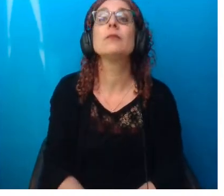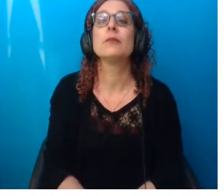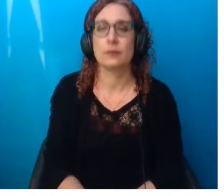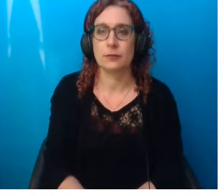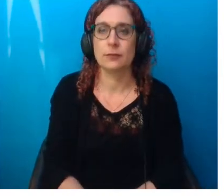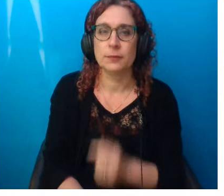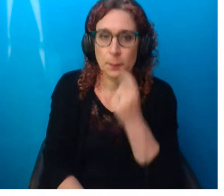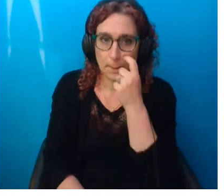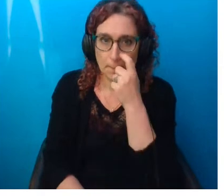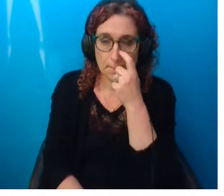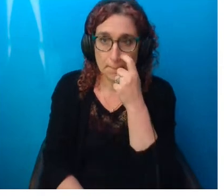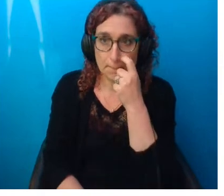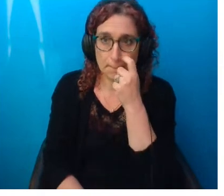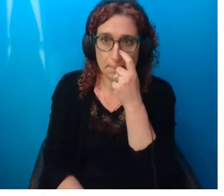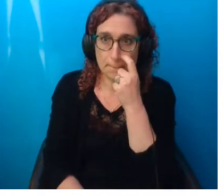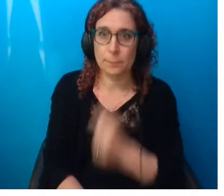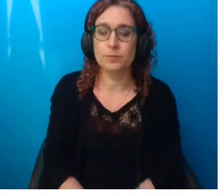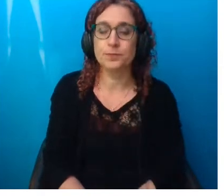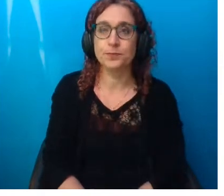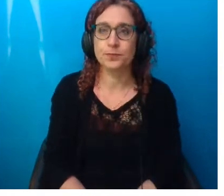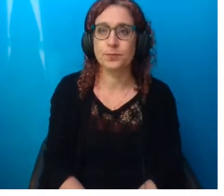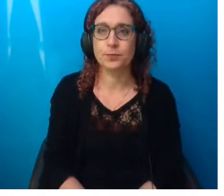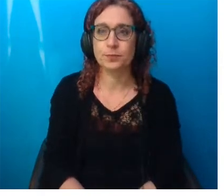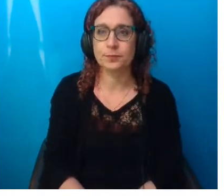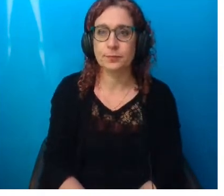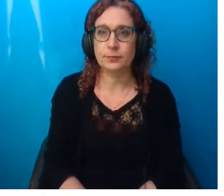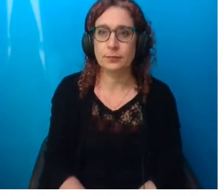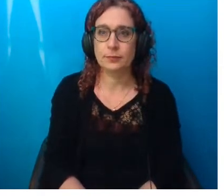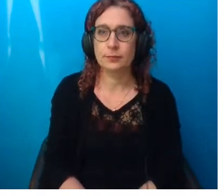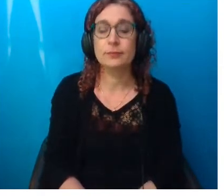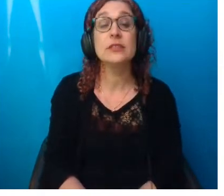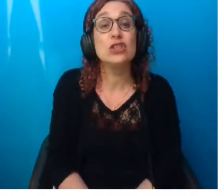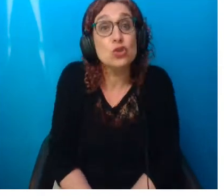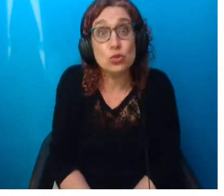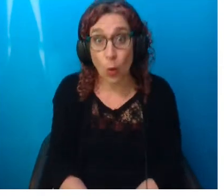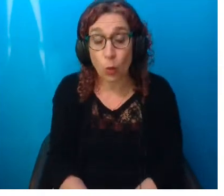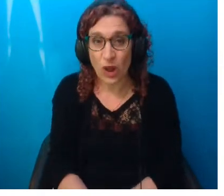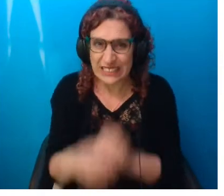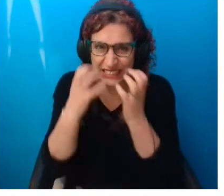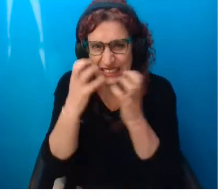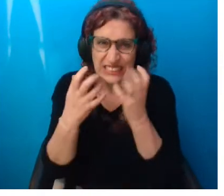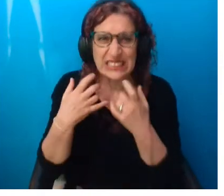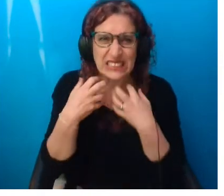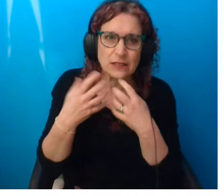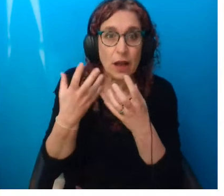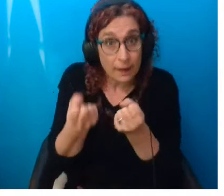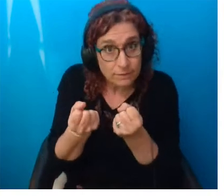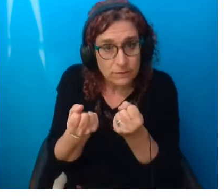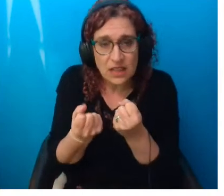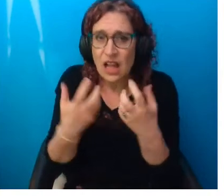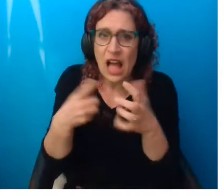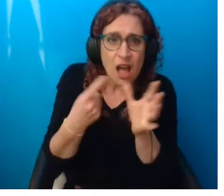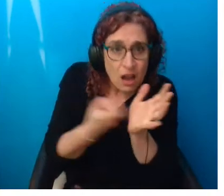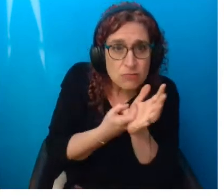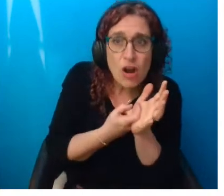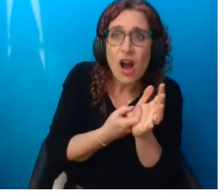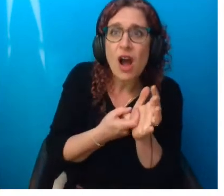So let's think about the management of allergic rhinitis and